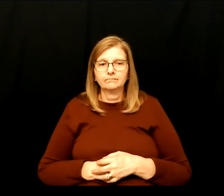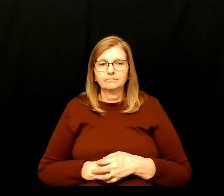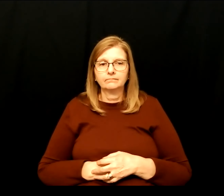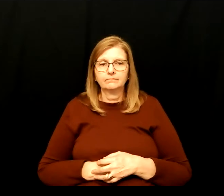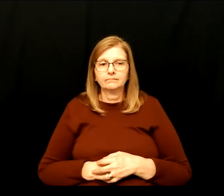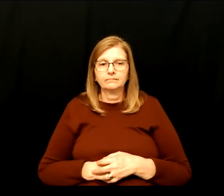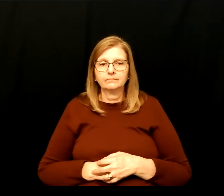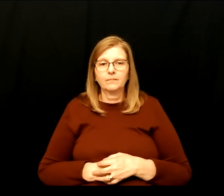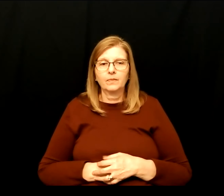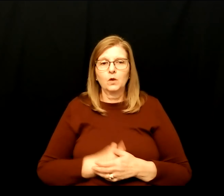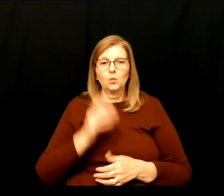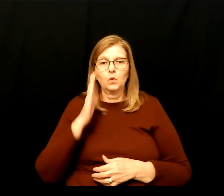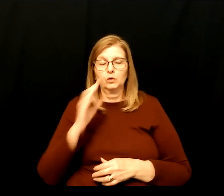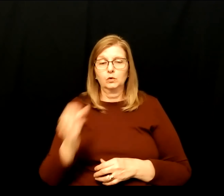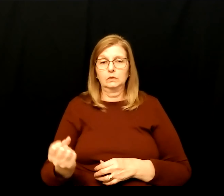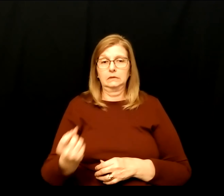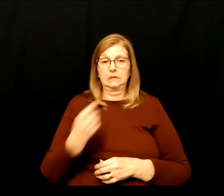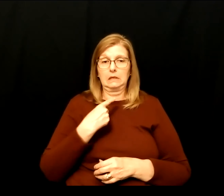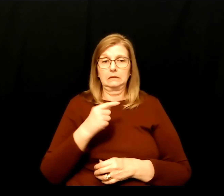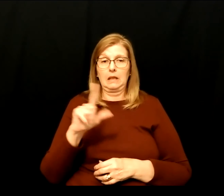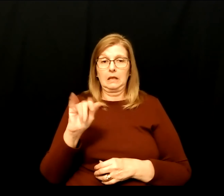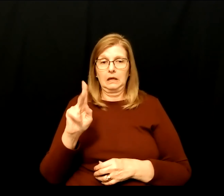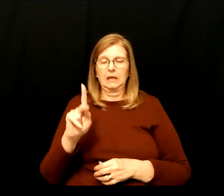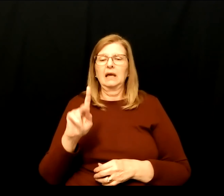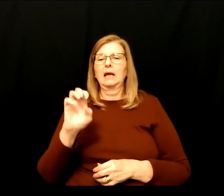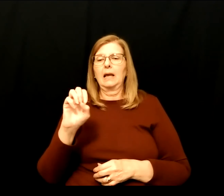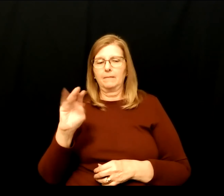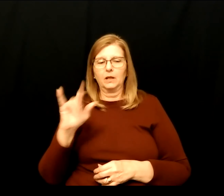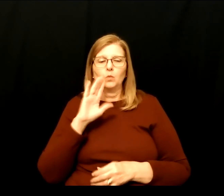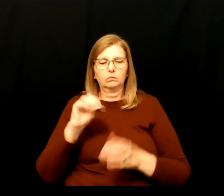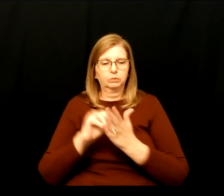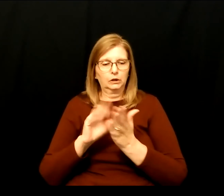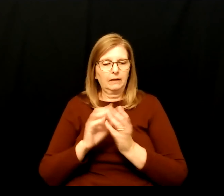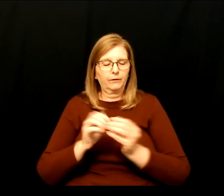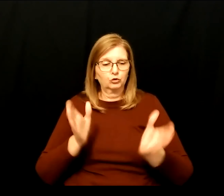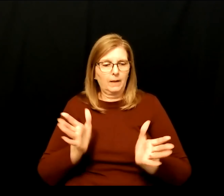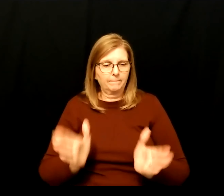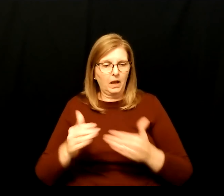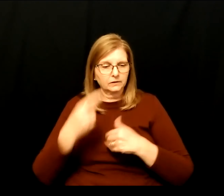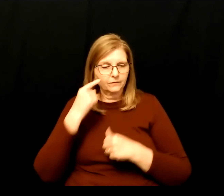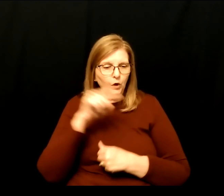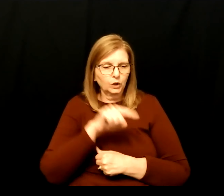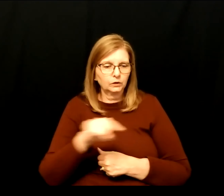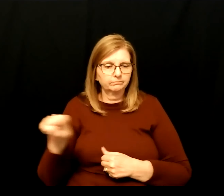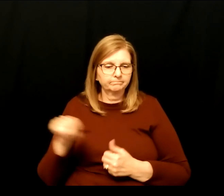Will you send the link to us? Emily's going to put that in the chat box for you.